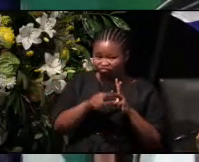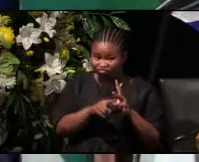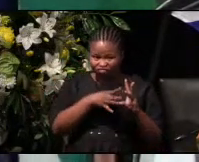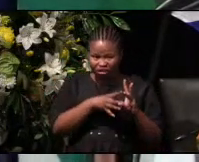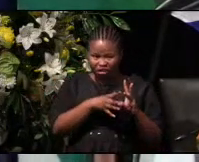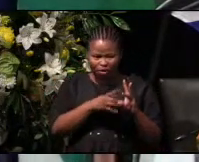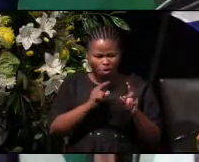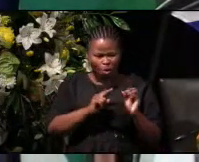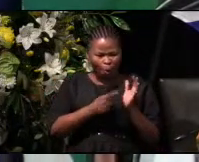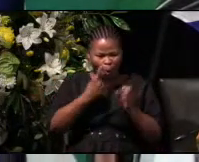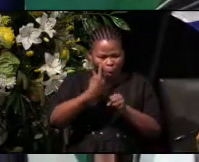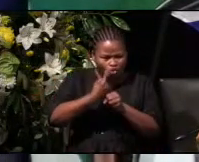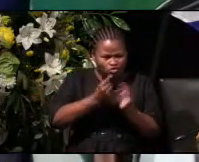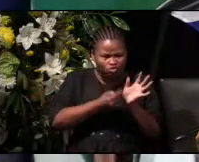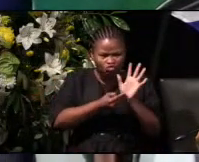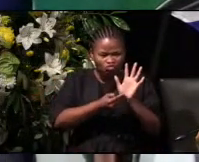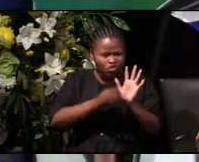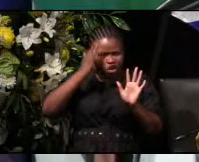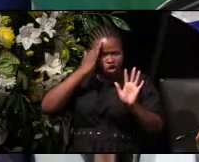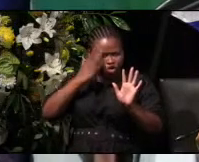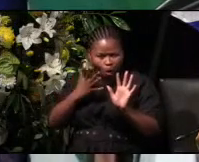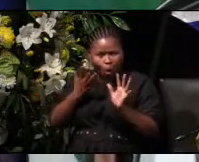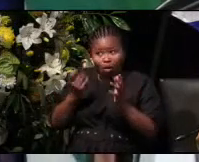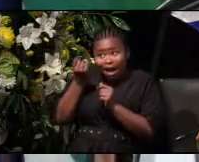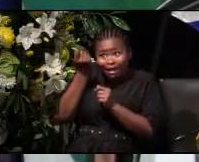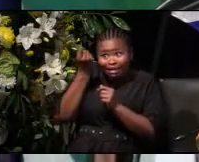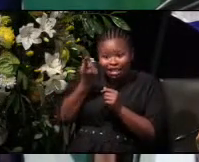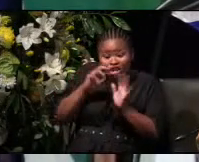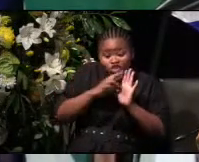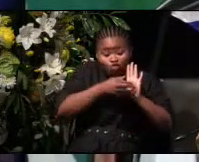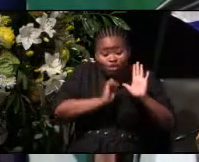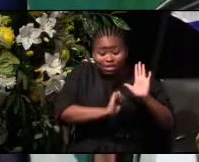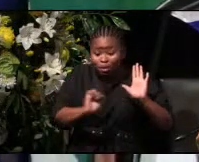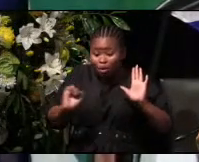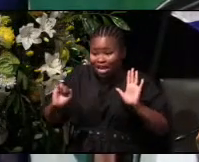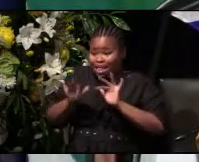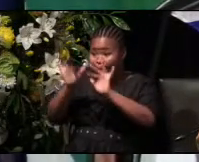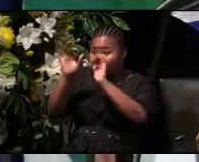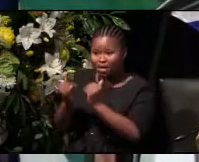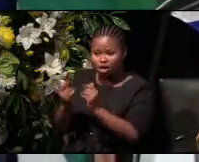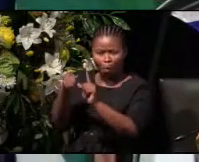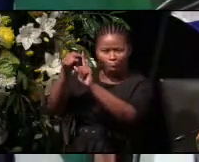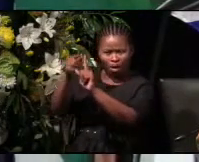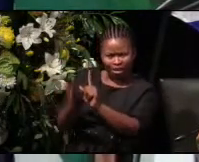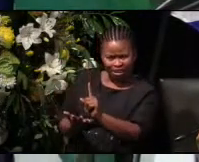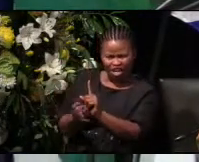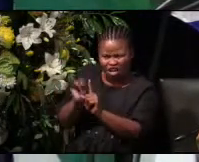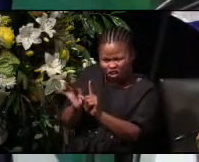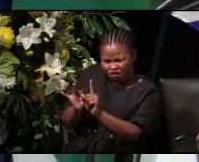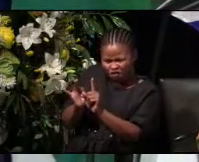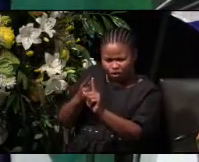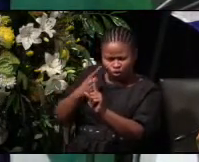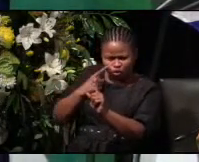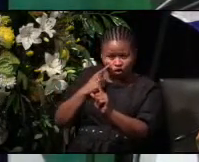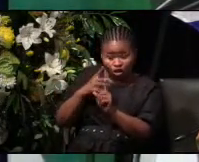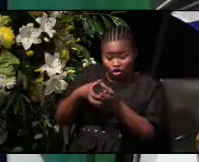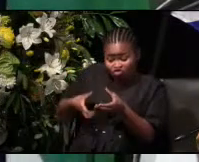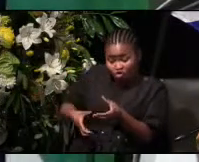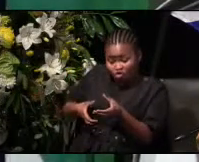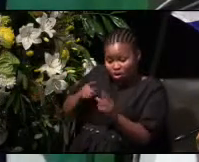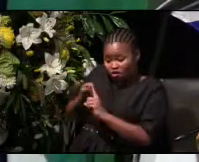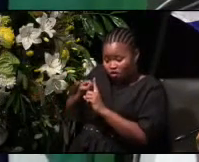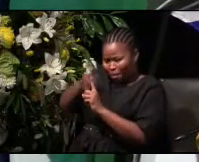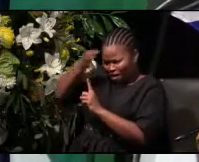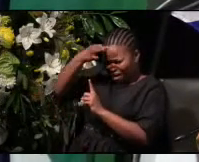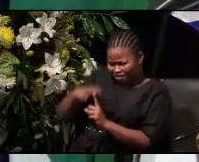don't always demonstrate that they know or understand their role in public policy so if you take any document